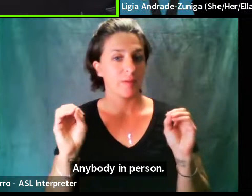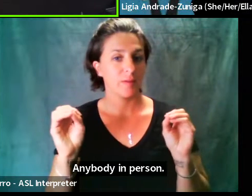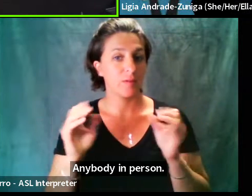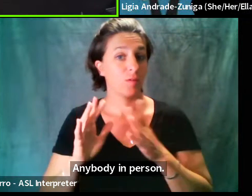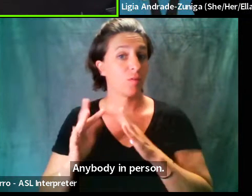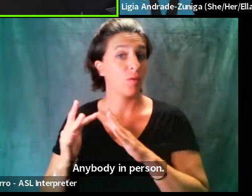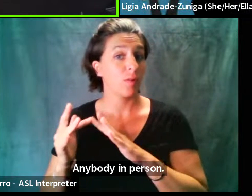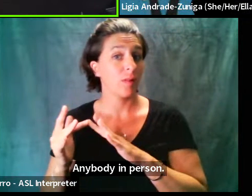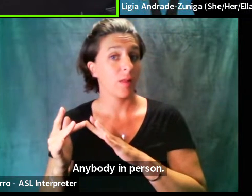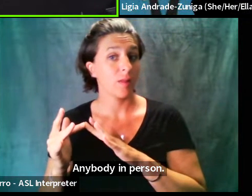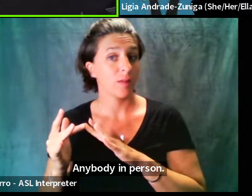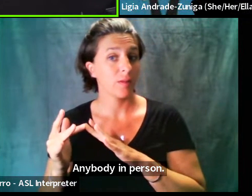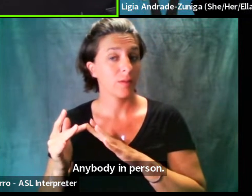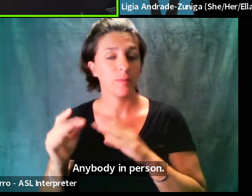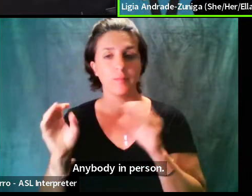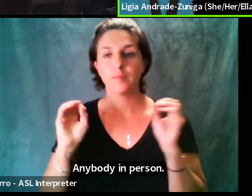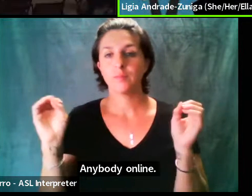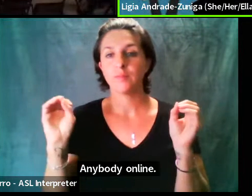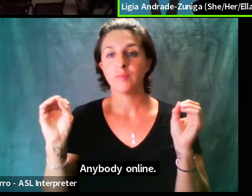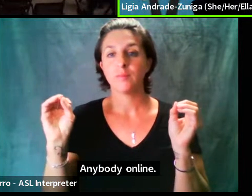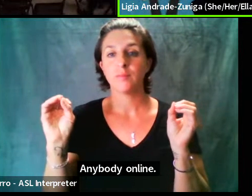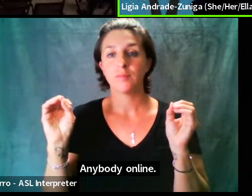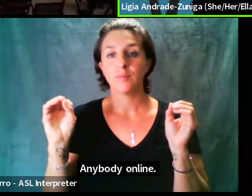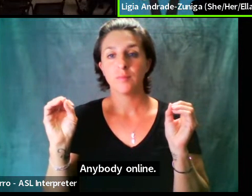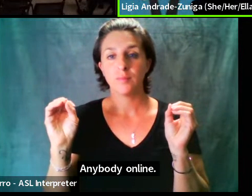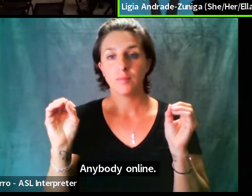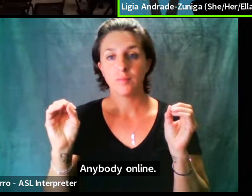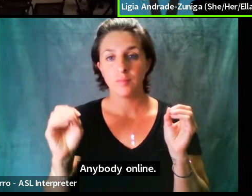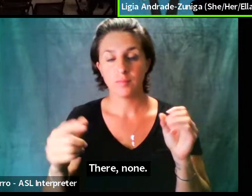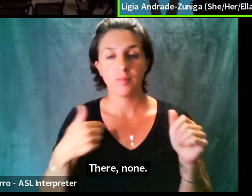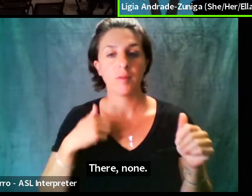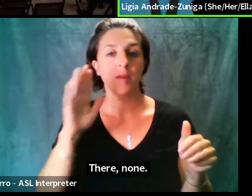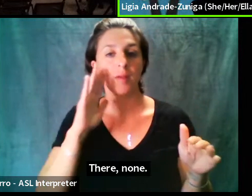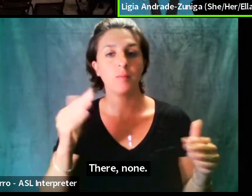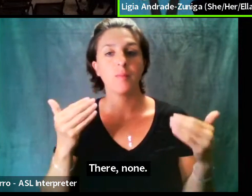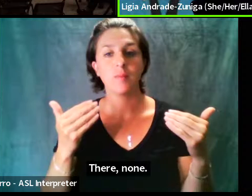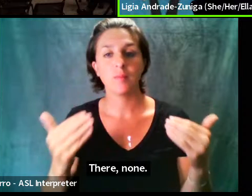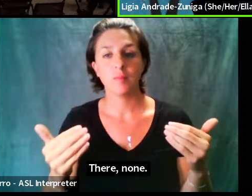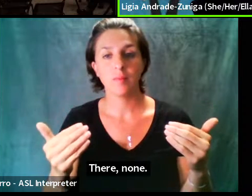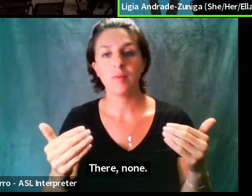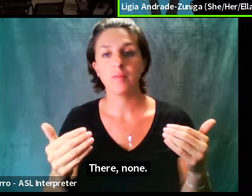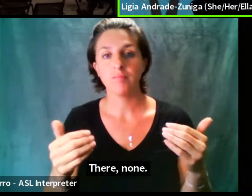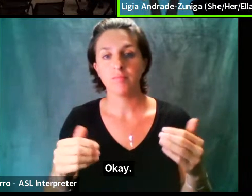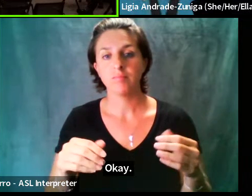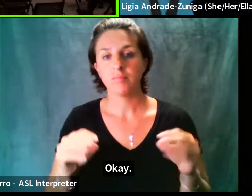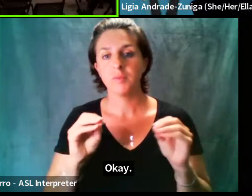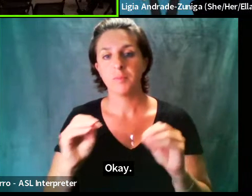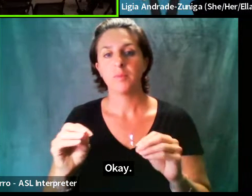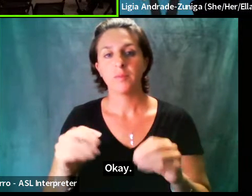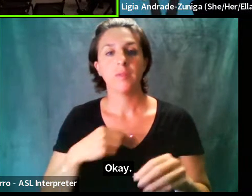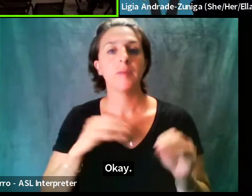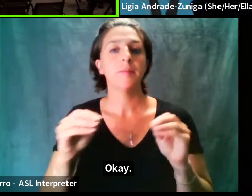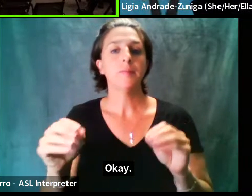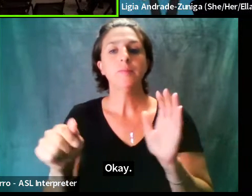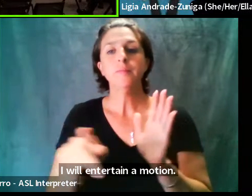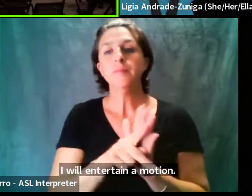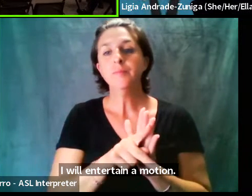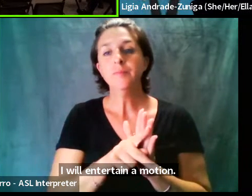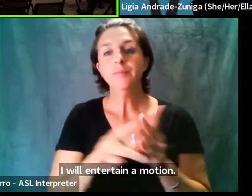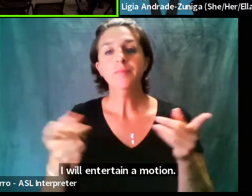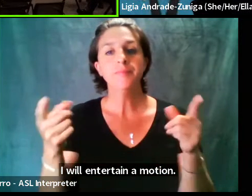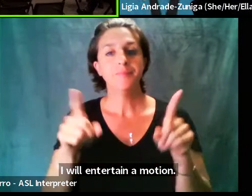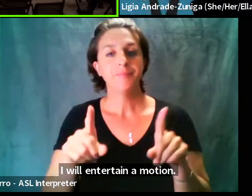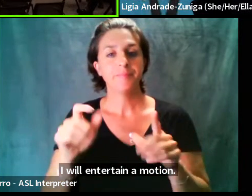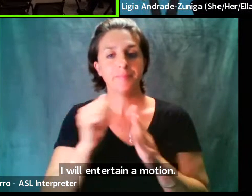online? There are none. Okay, I will entertain a motion. I move to approve the consent